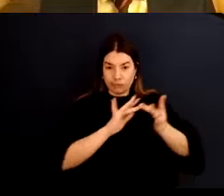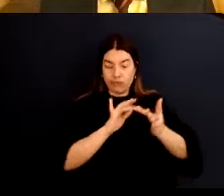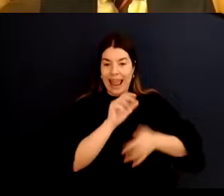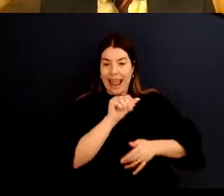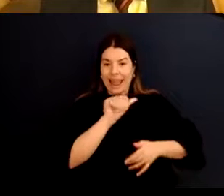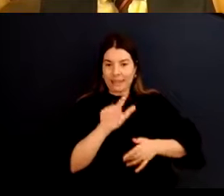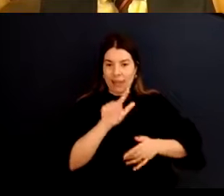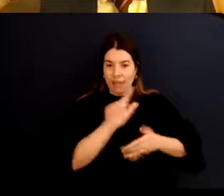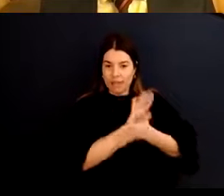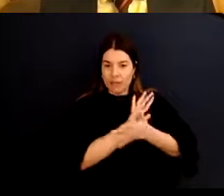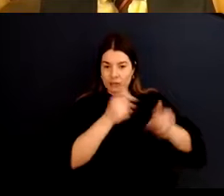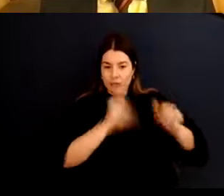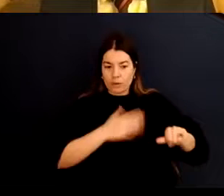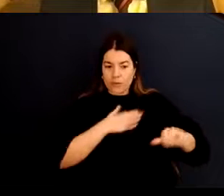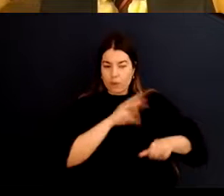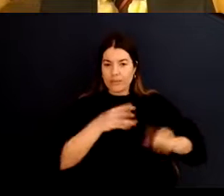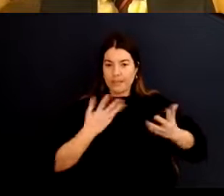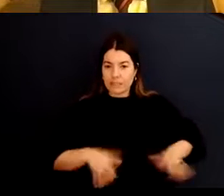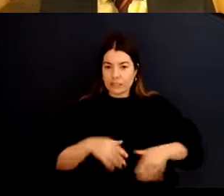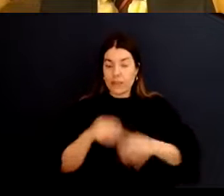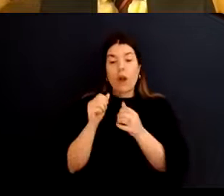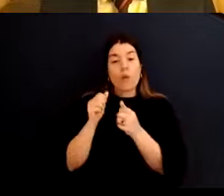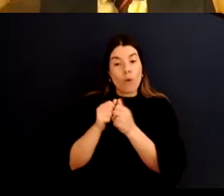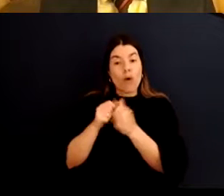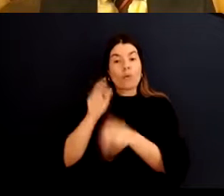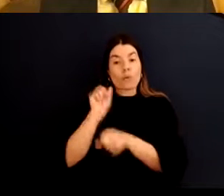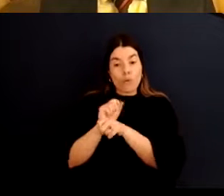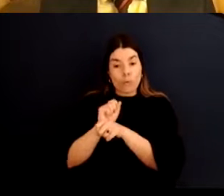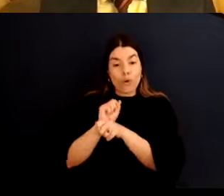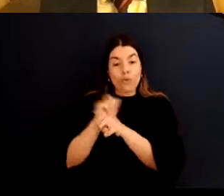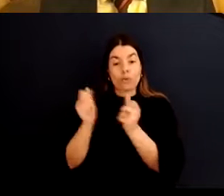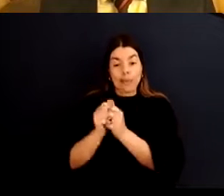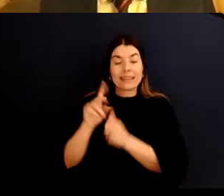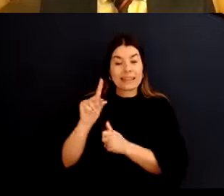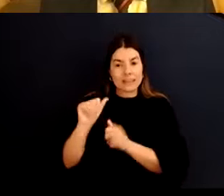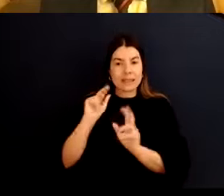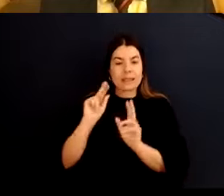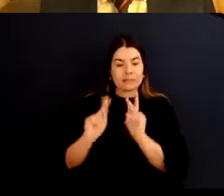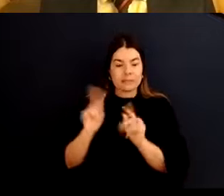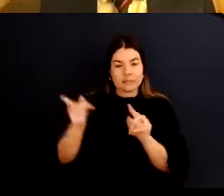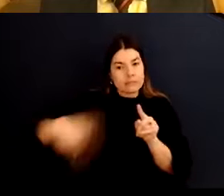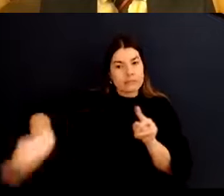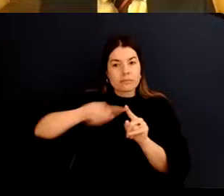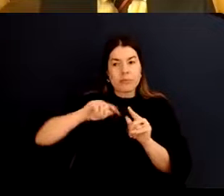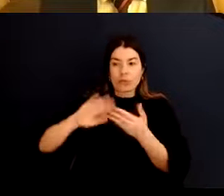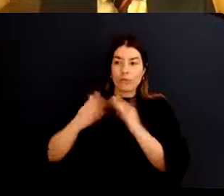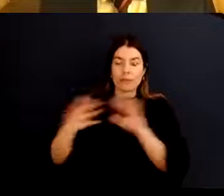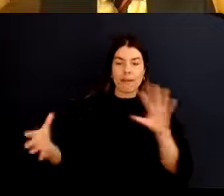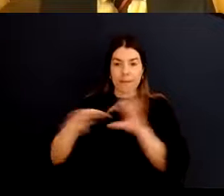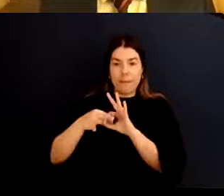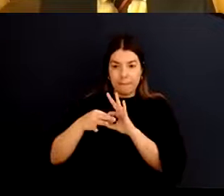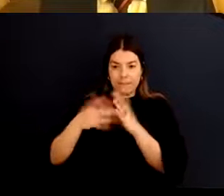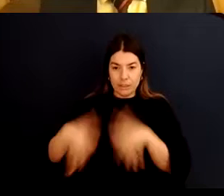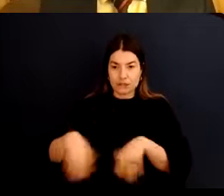work with the disability community to make sure that I was connected. I have been connecting with people who live with disabilities. When it comes